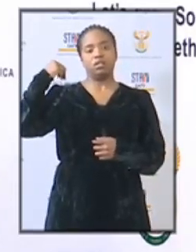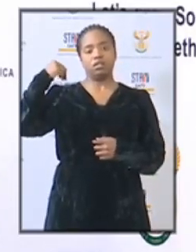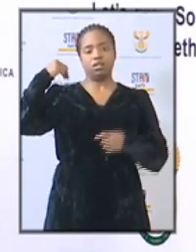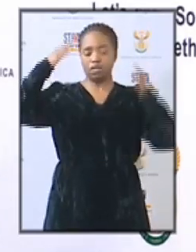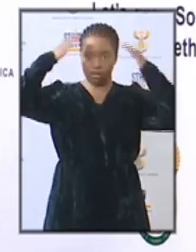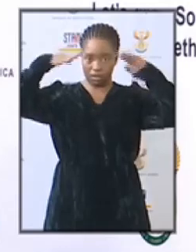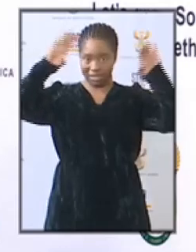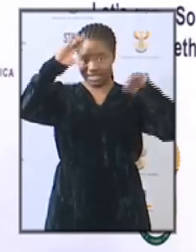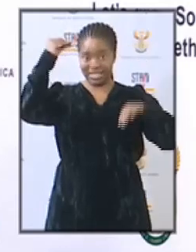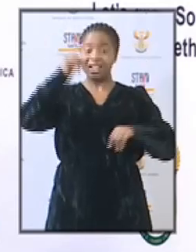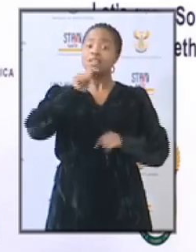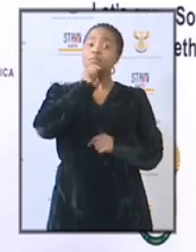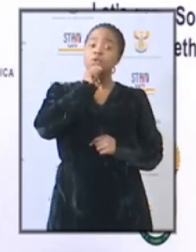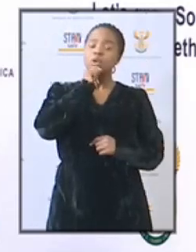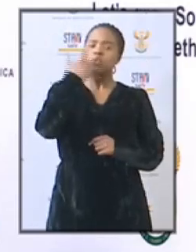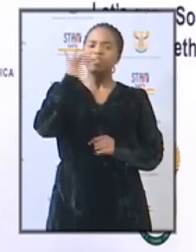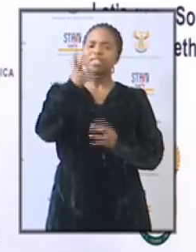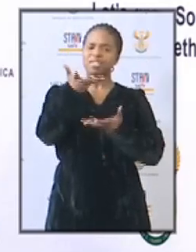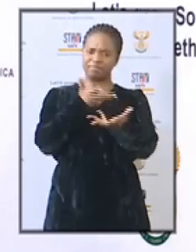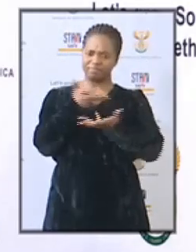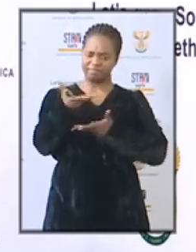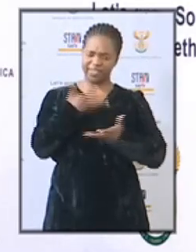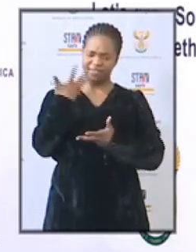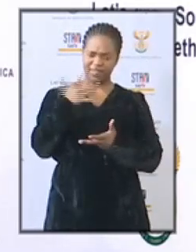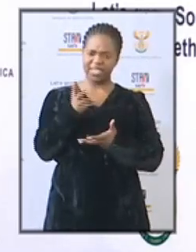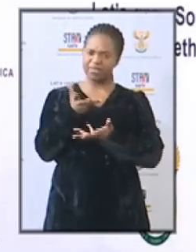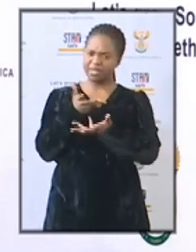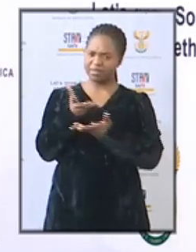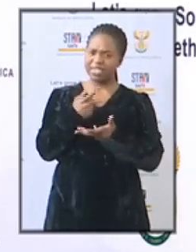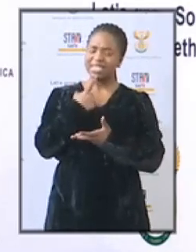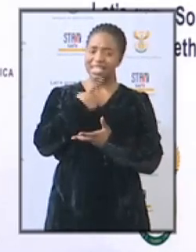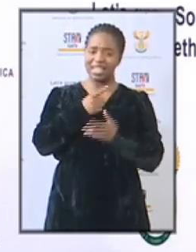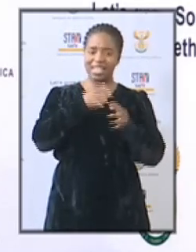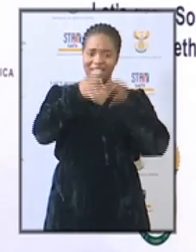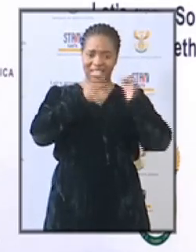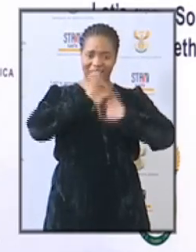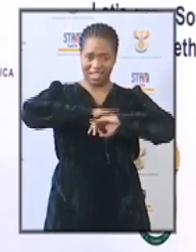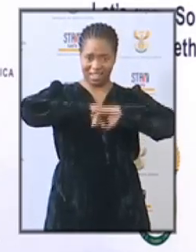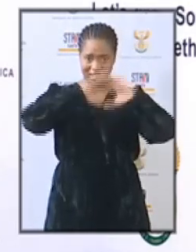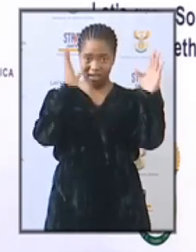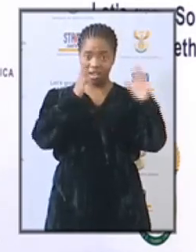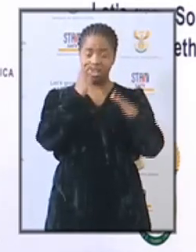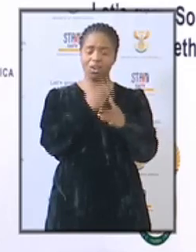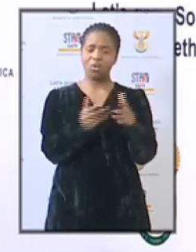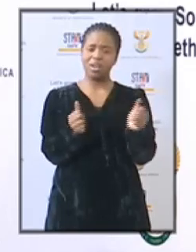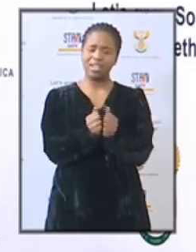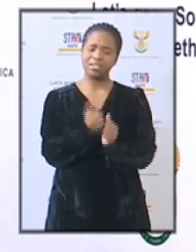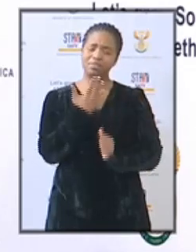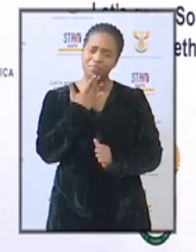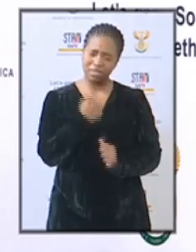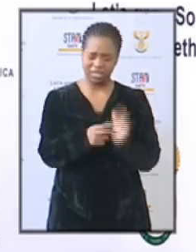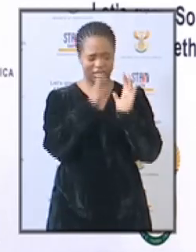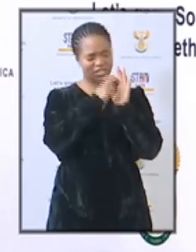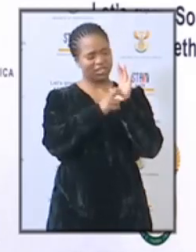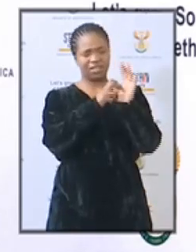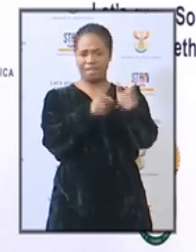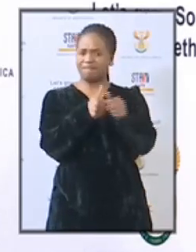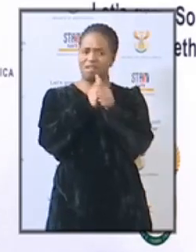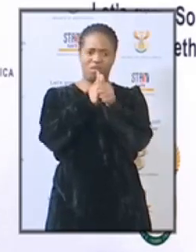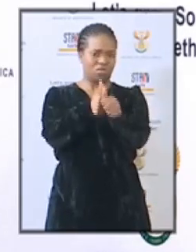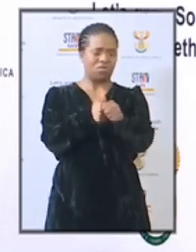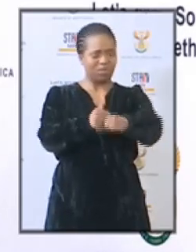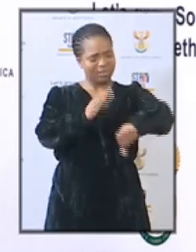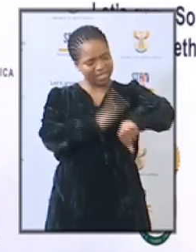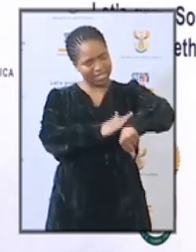a conversation this morning. He did emphasize that I need to make it clear that, colleagues, please comply with the